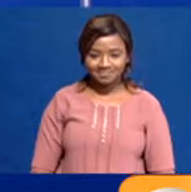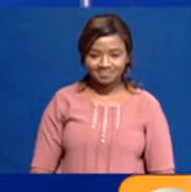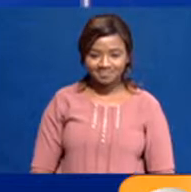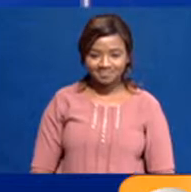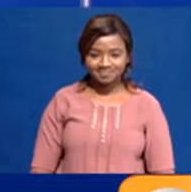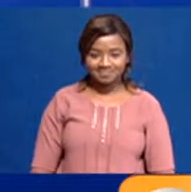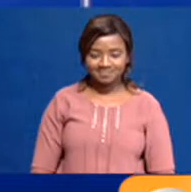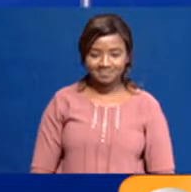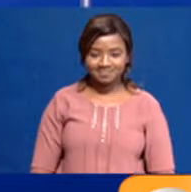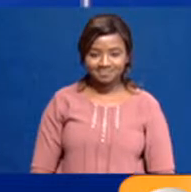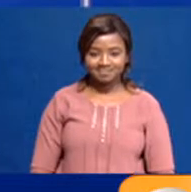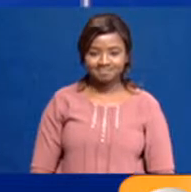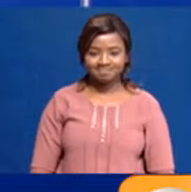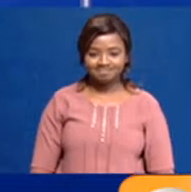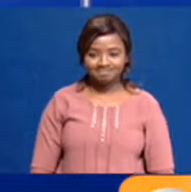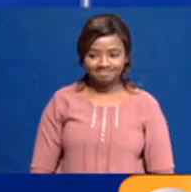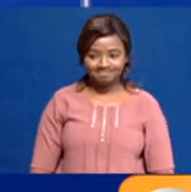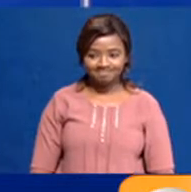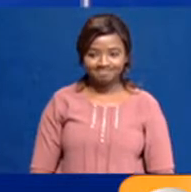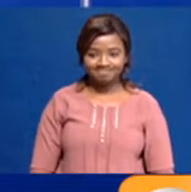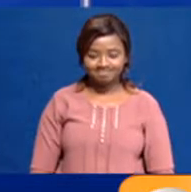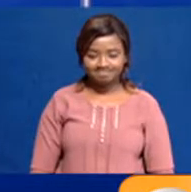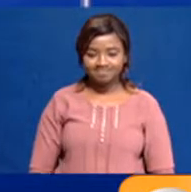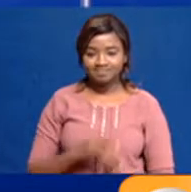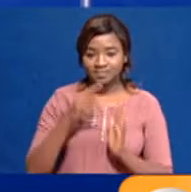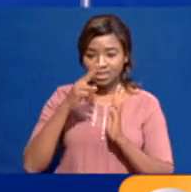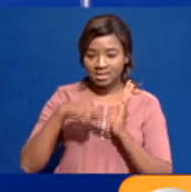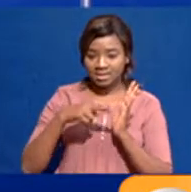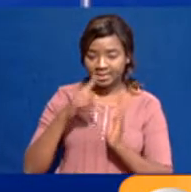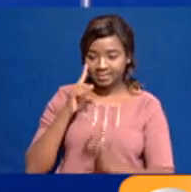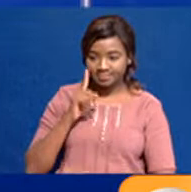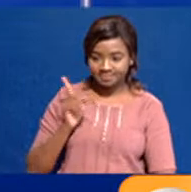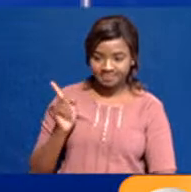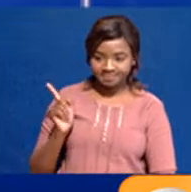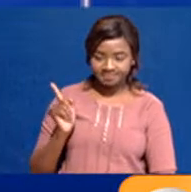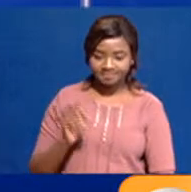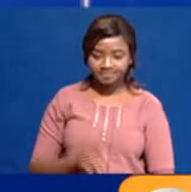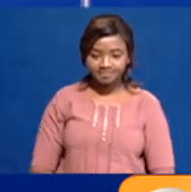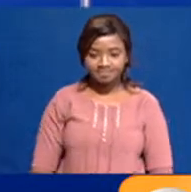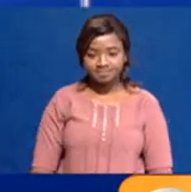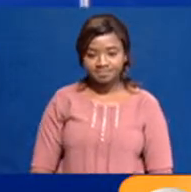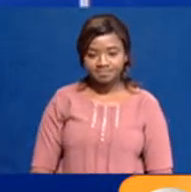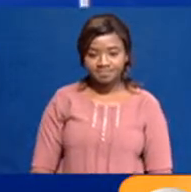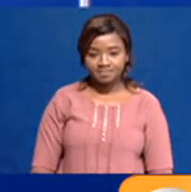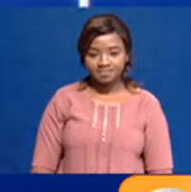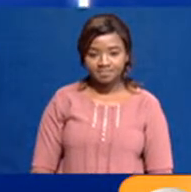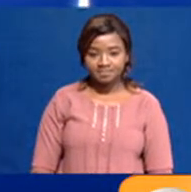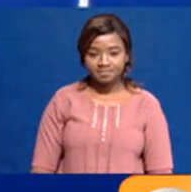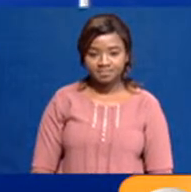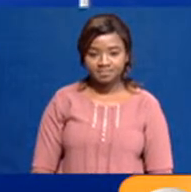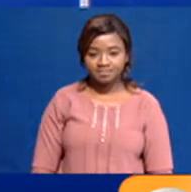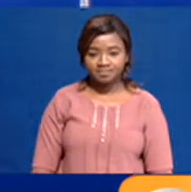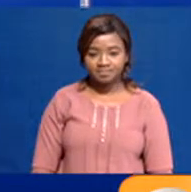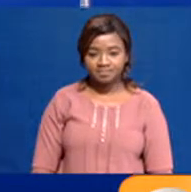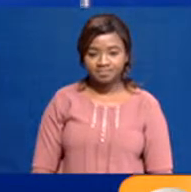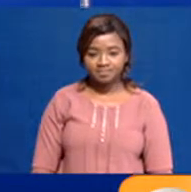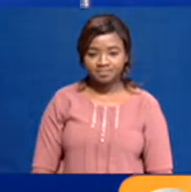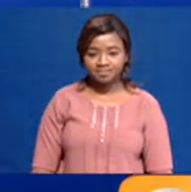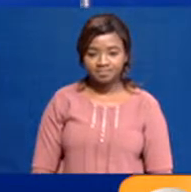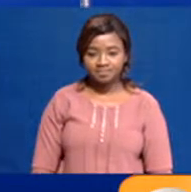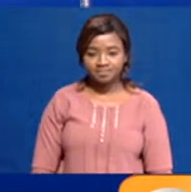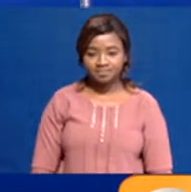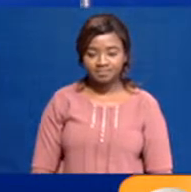It is time leaders in top echelon of our society involve elders in decision-making and